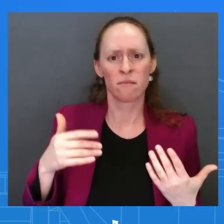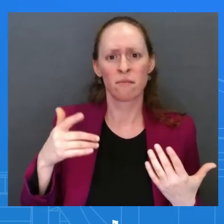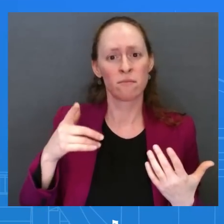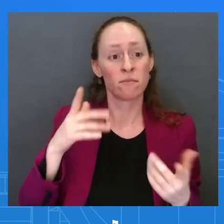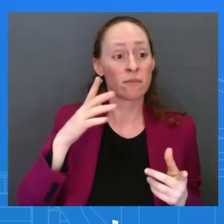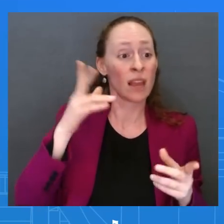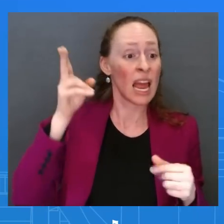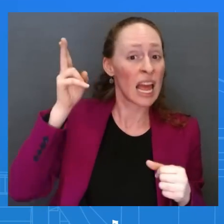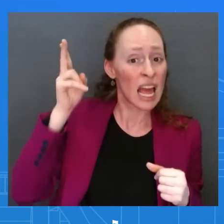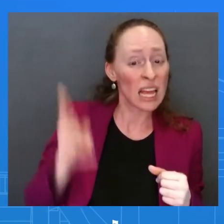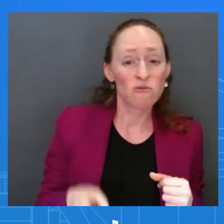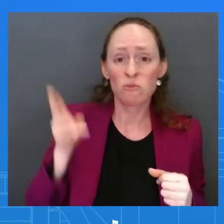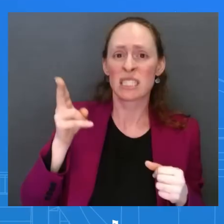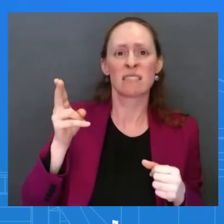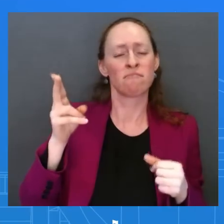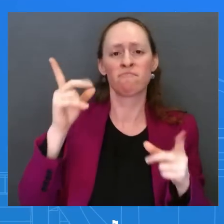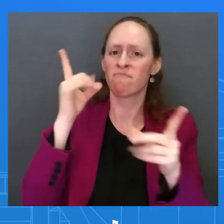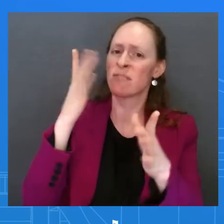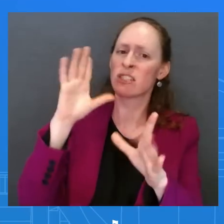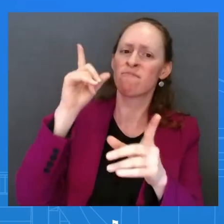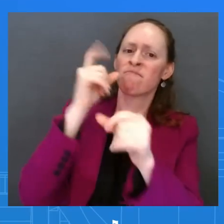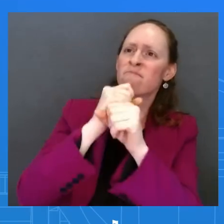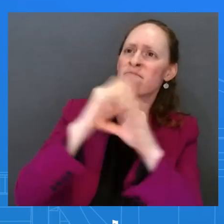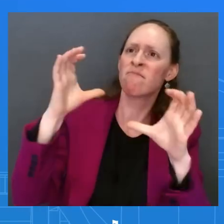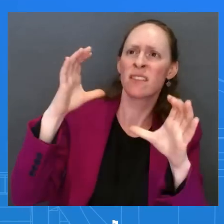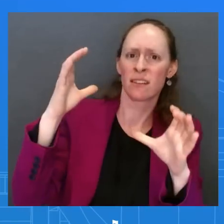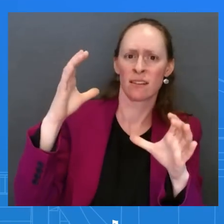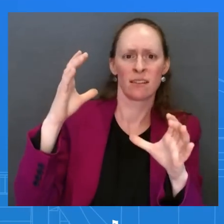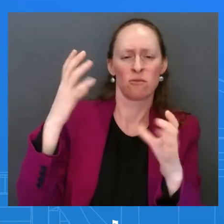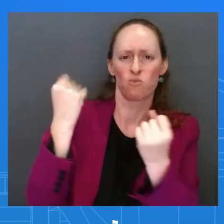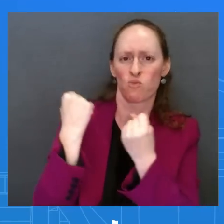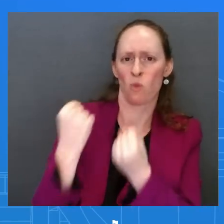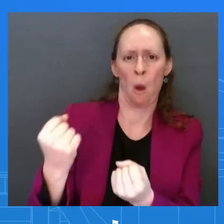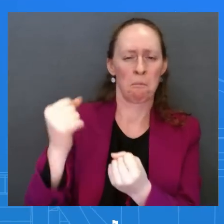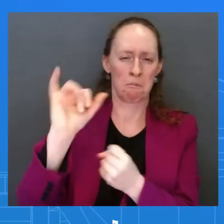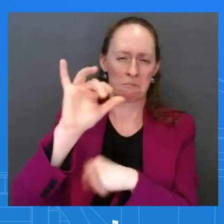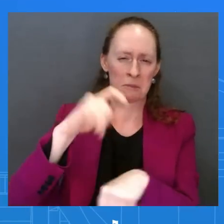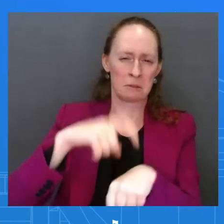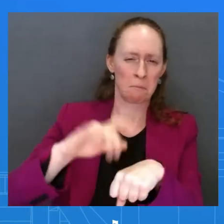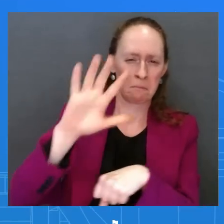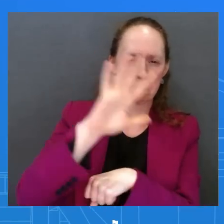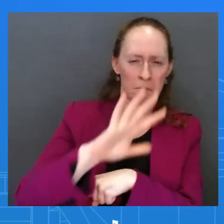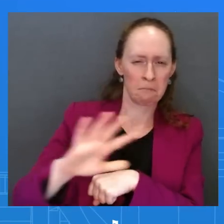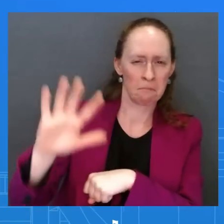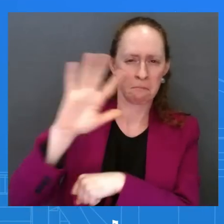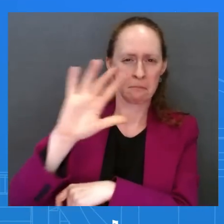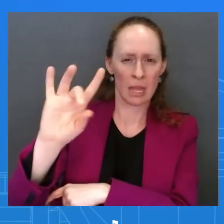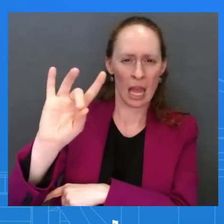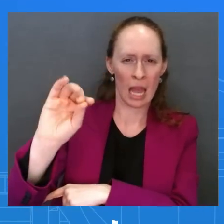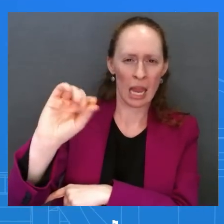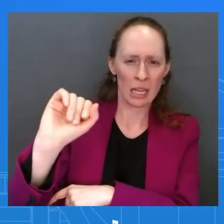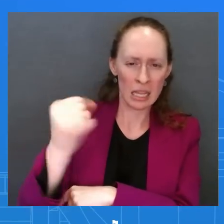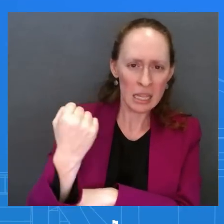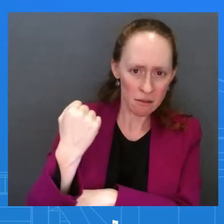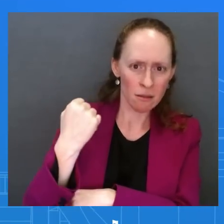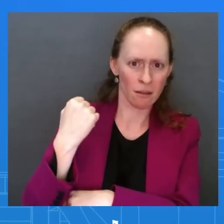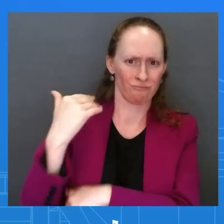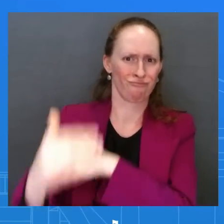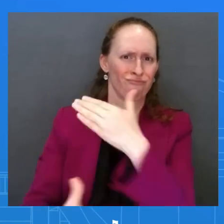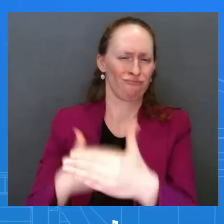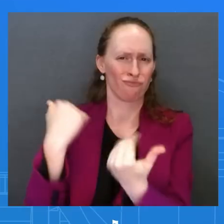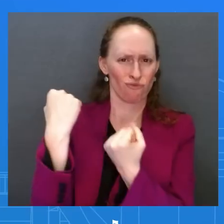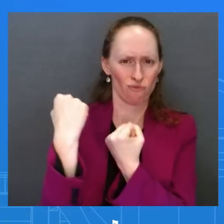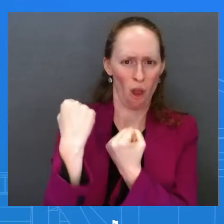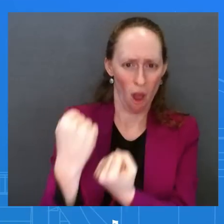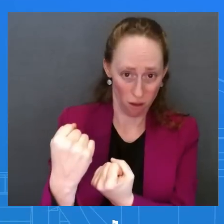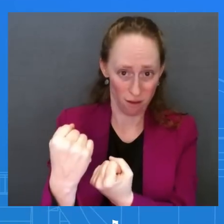late 1980s growth, propelling it for growth of the 1990s. What's your response to the what idea I will that- say, What I will say, and we've been very